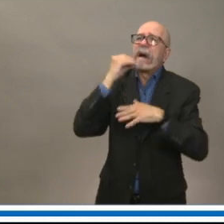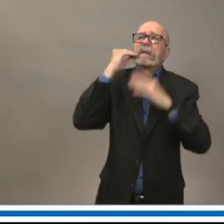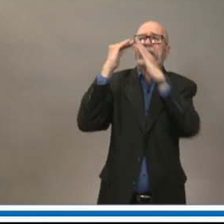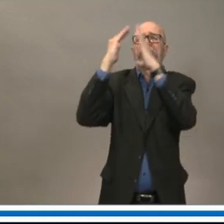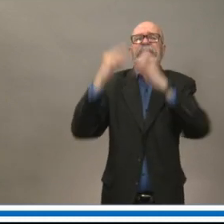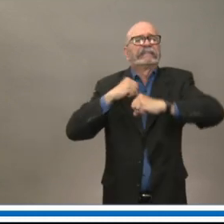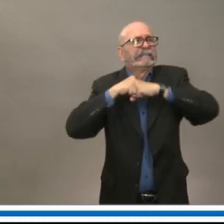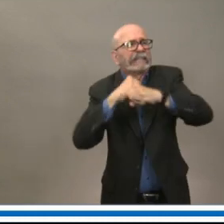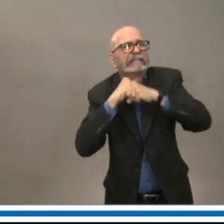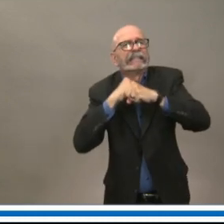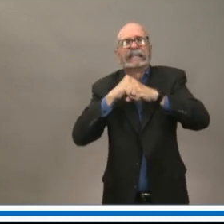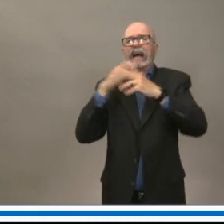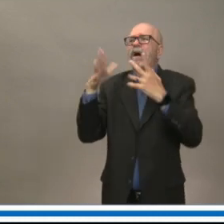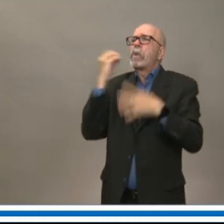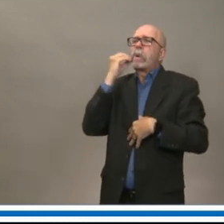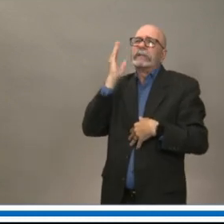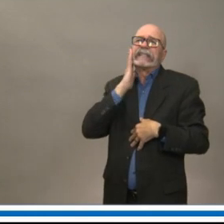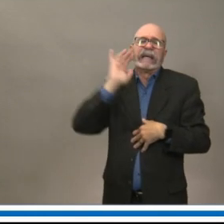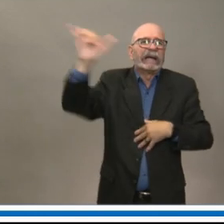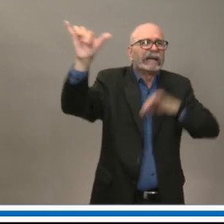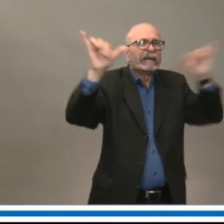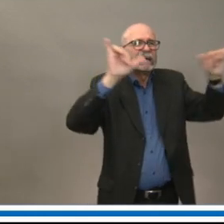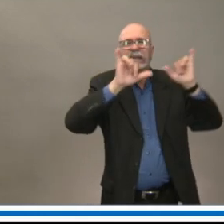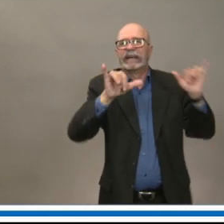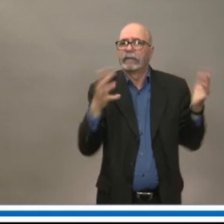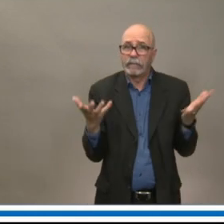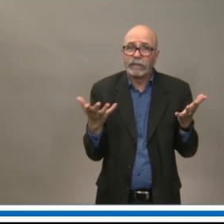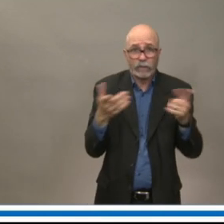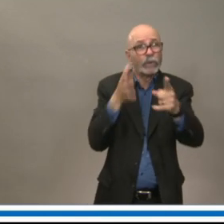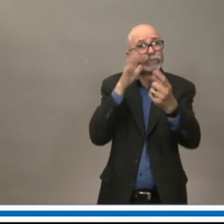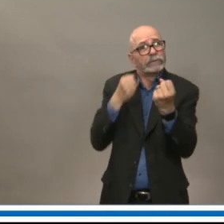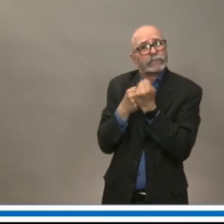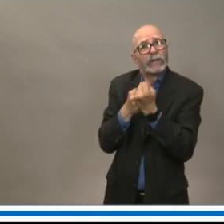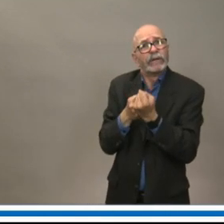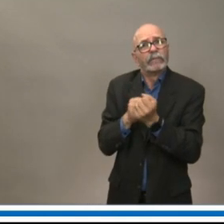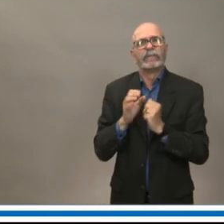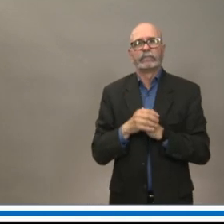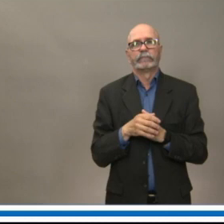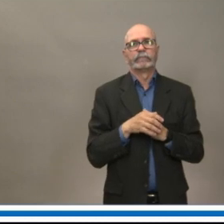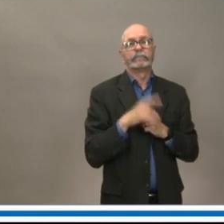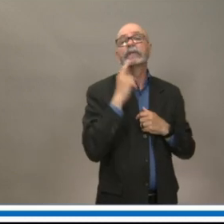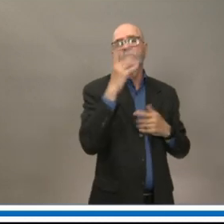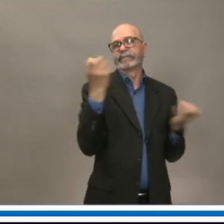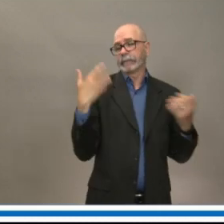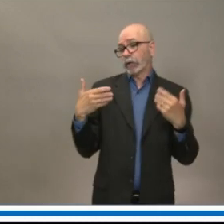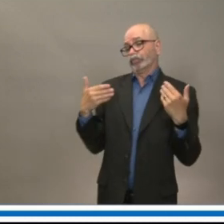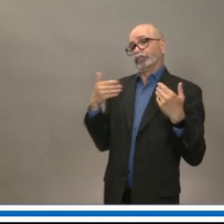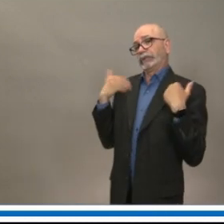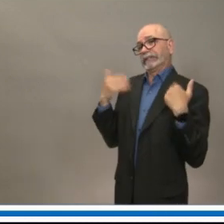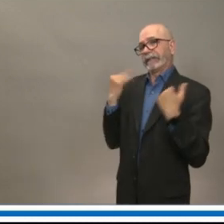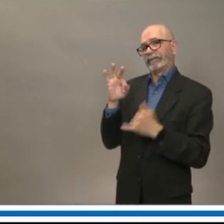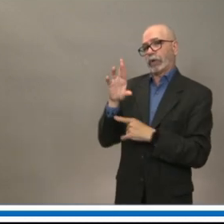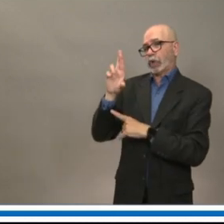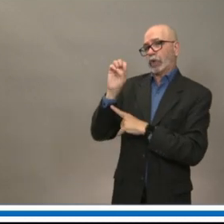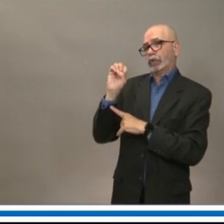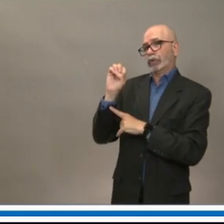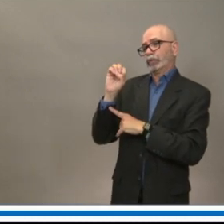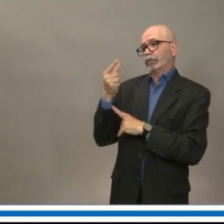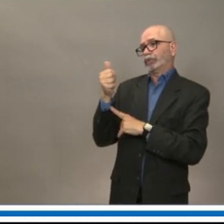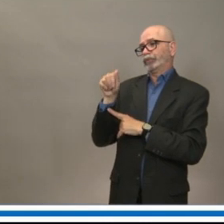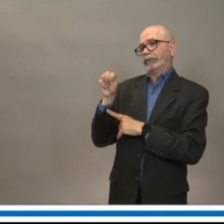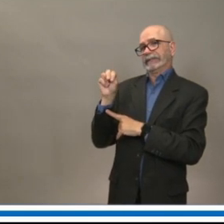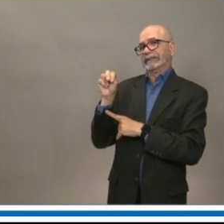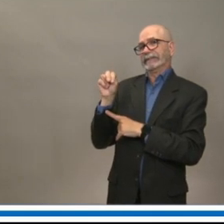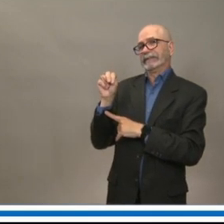victims? Well, Minister Regan has been dealing with shelters across the province. We provided funding,